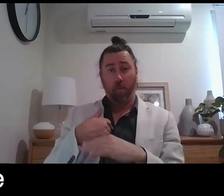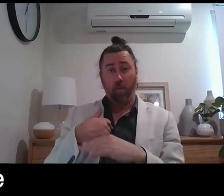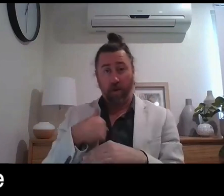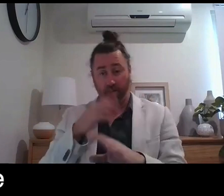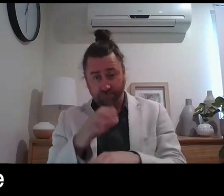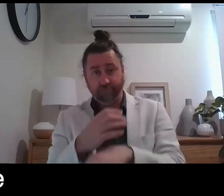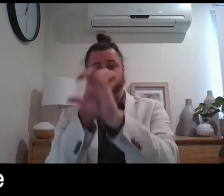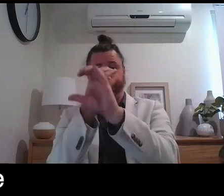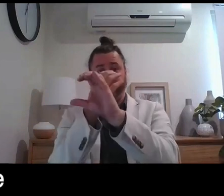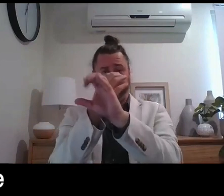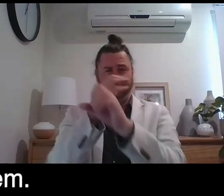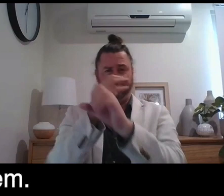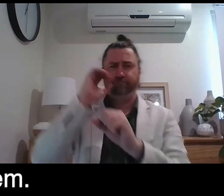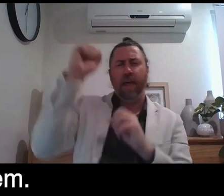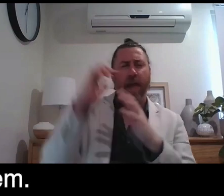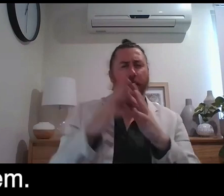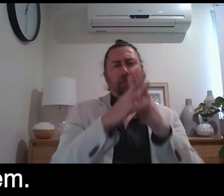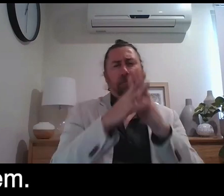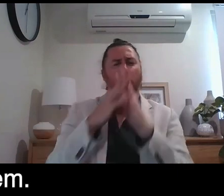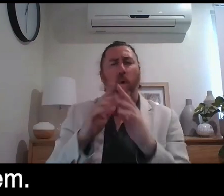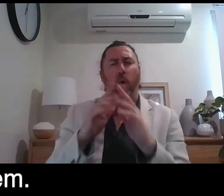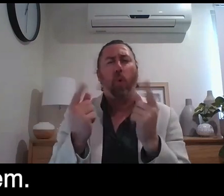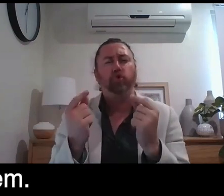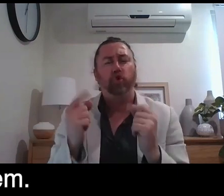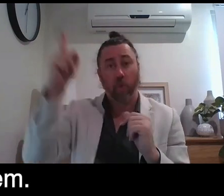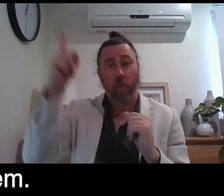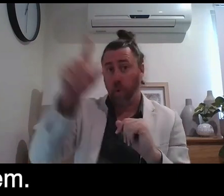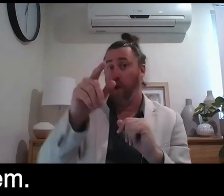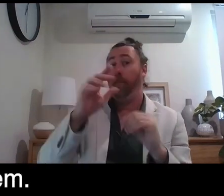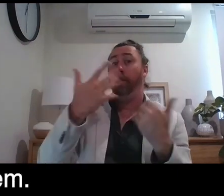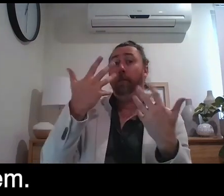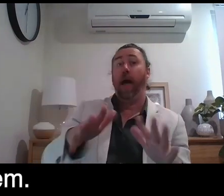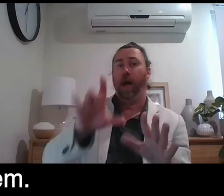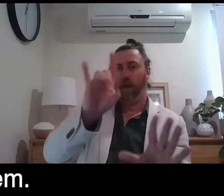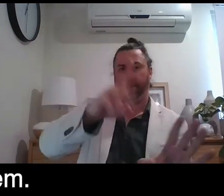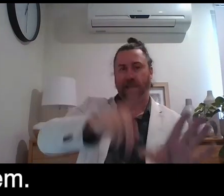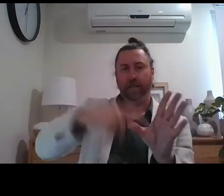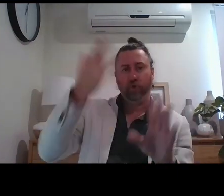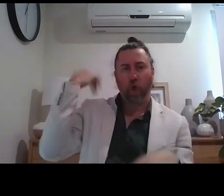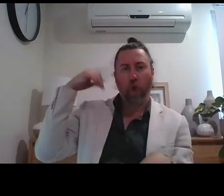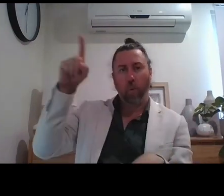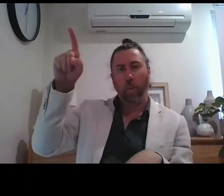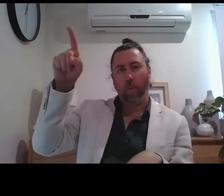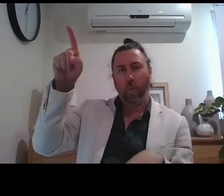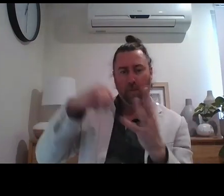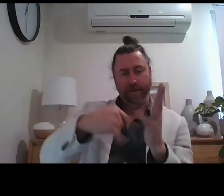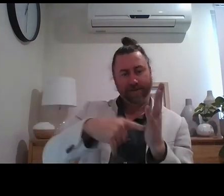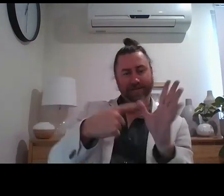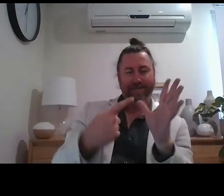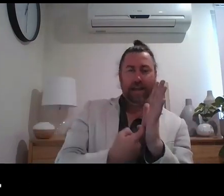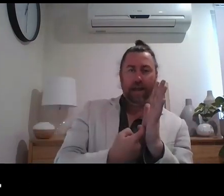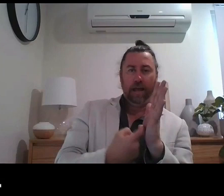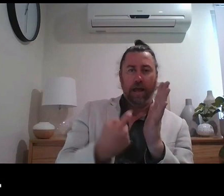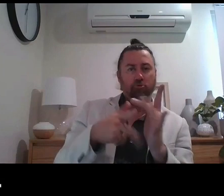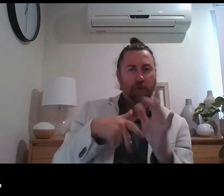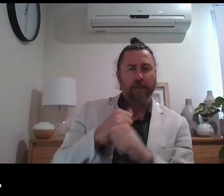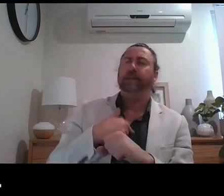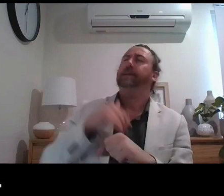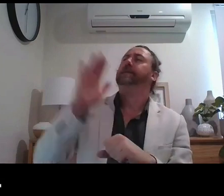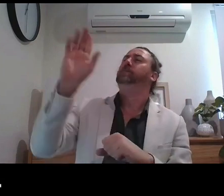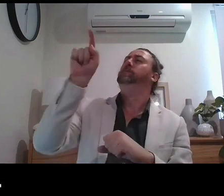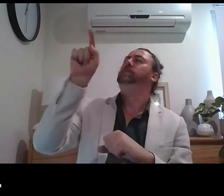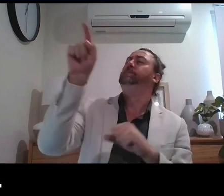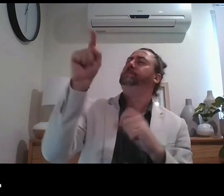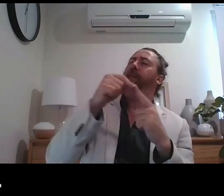our colleagues in the United States who are 10 years ahead of us with a star rating system. And we asked, what have you learned? We don't want to